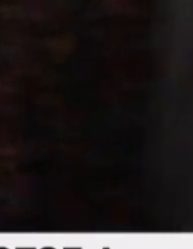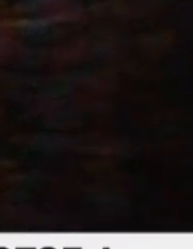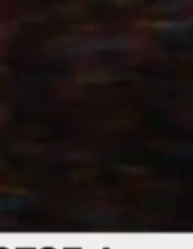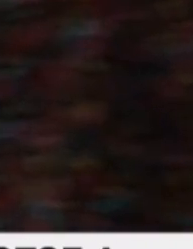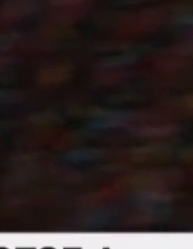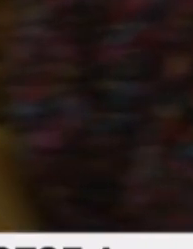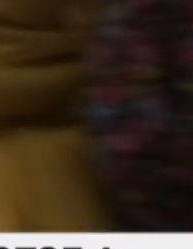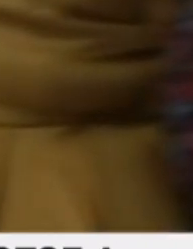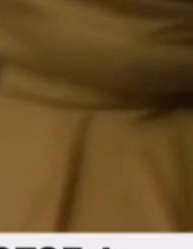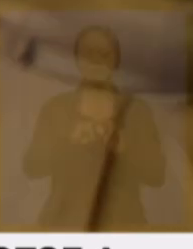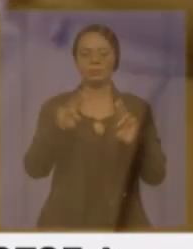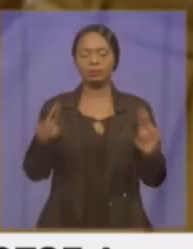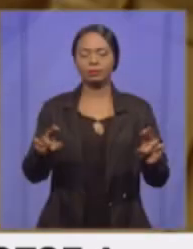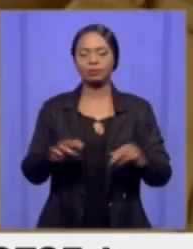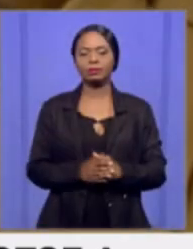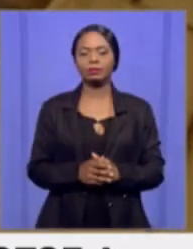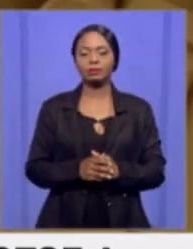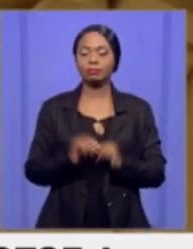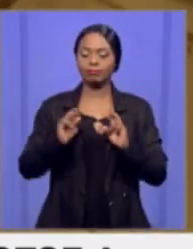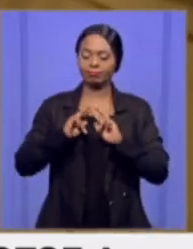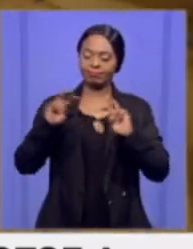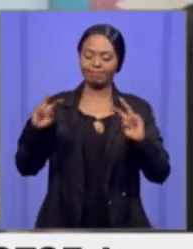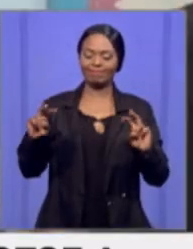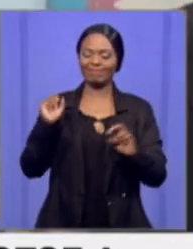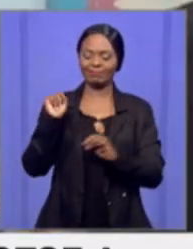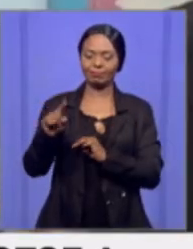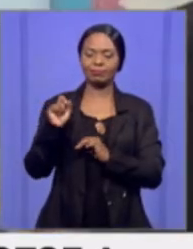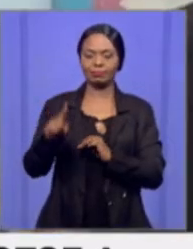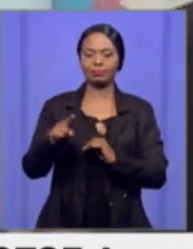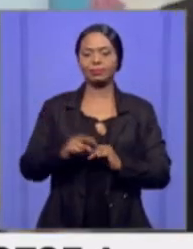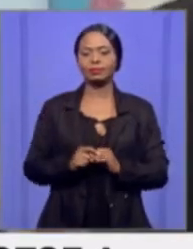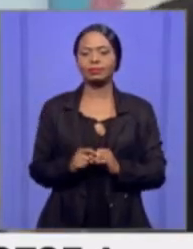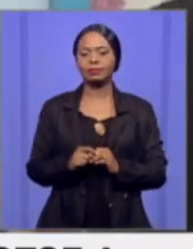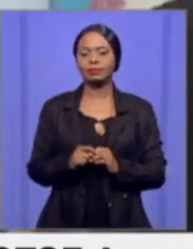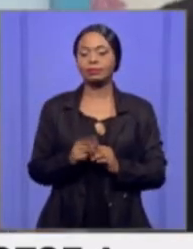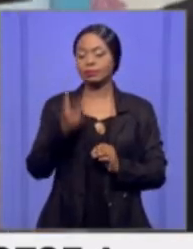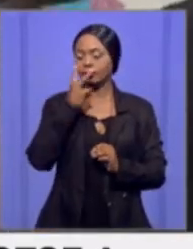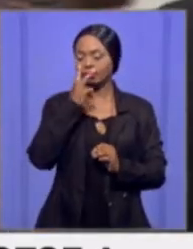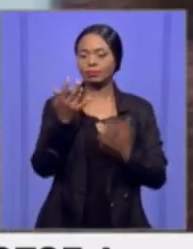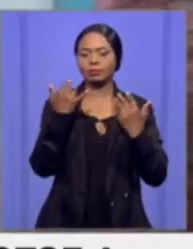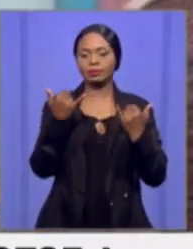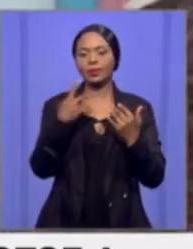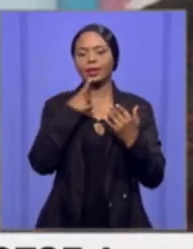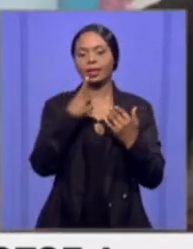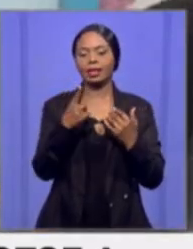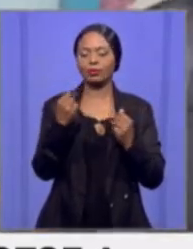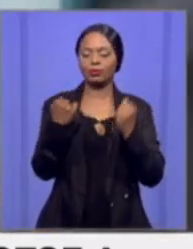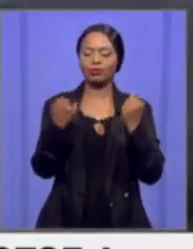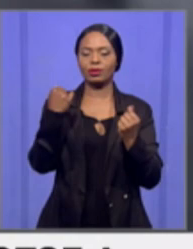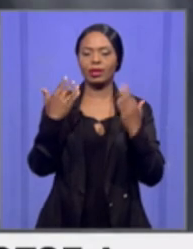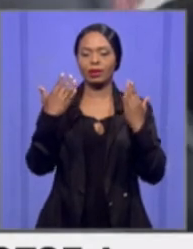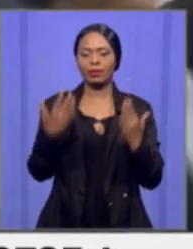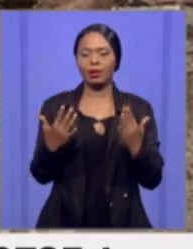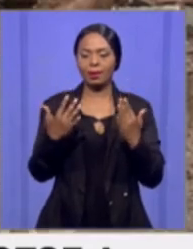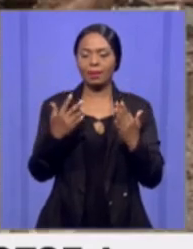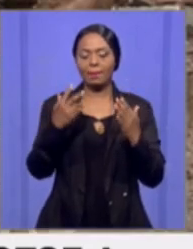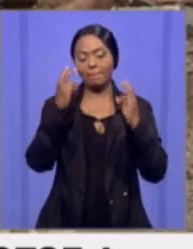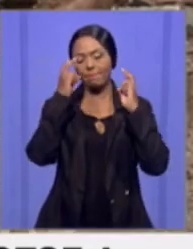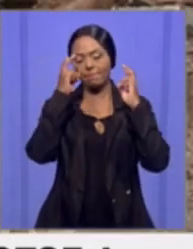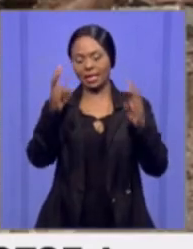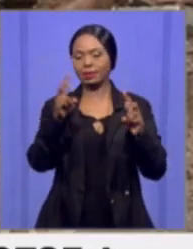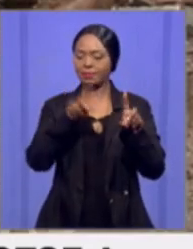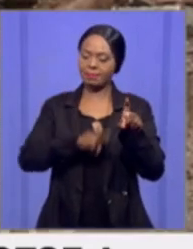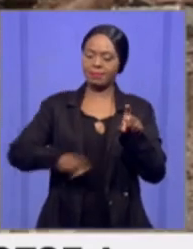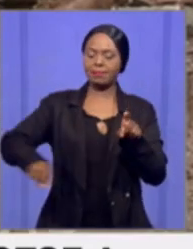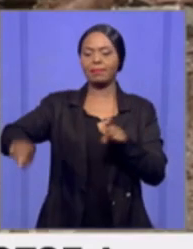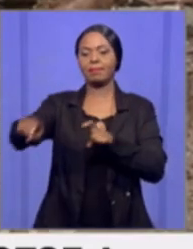proper or not. That's exactly what the investigation is all about. They seem to be saying the driver of the bus was overtaking the